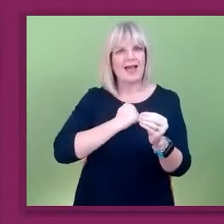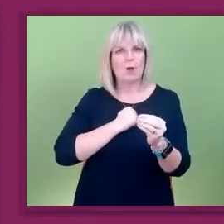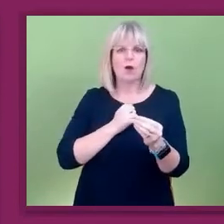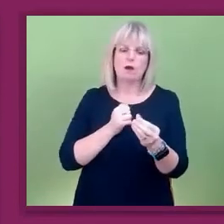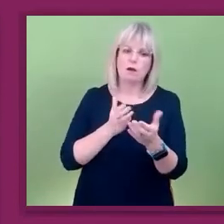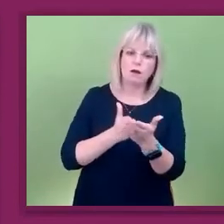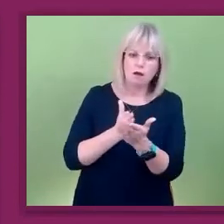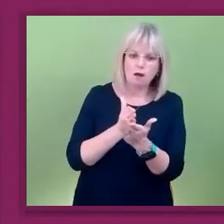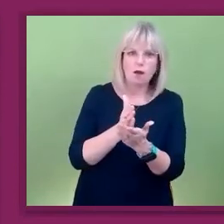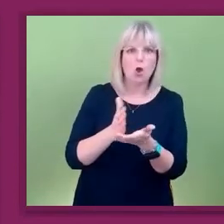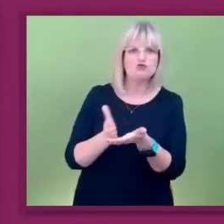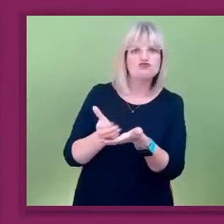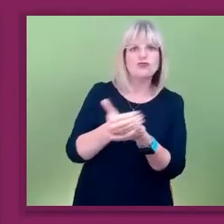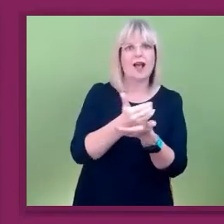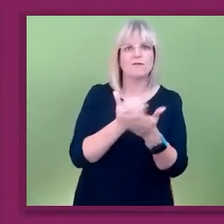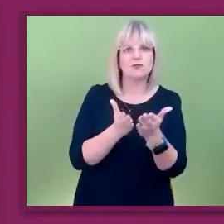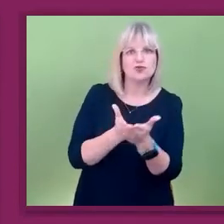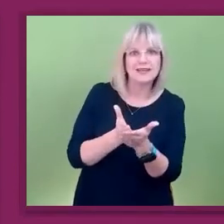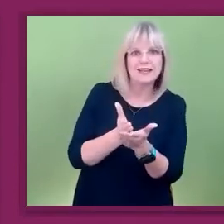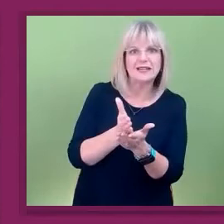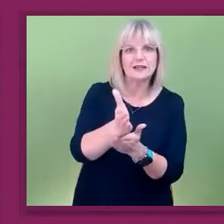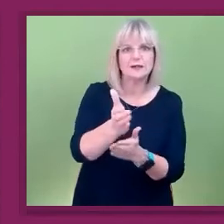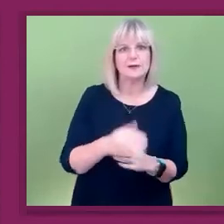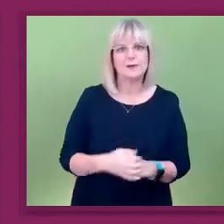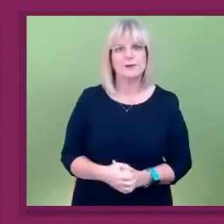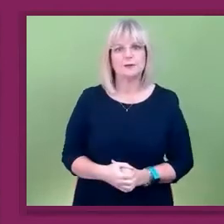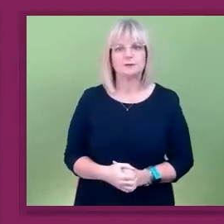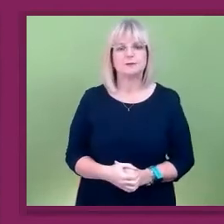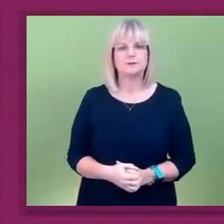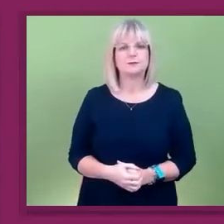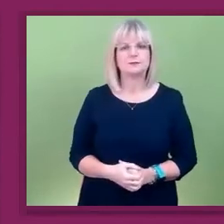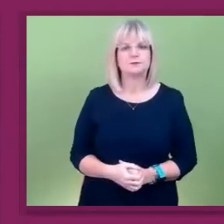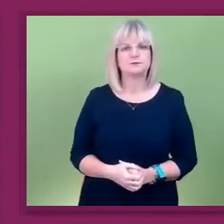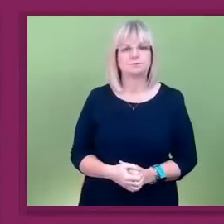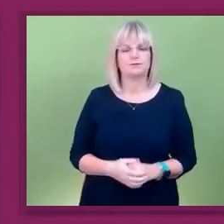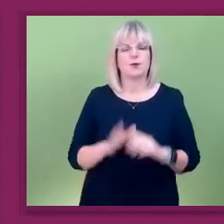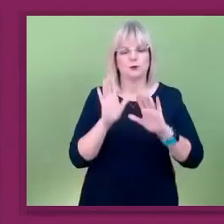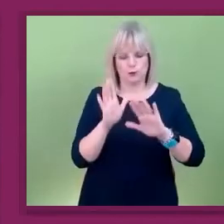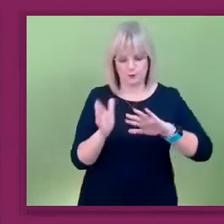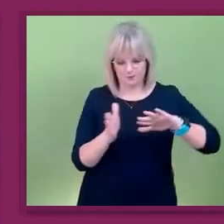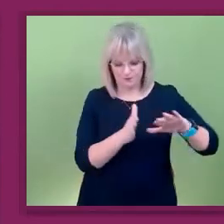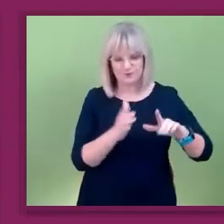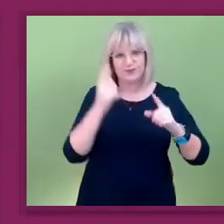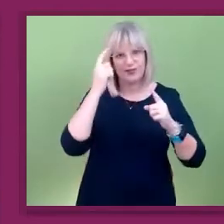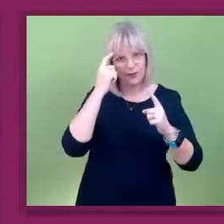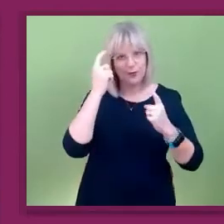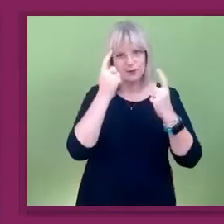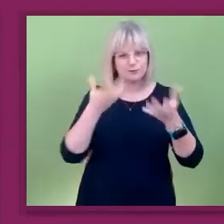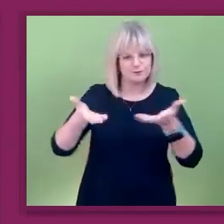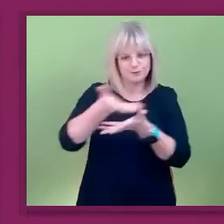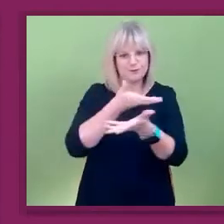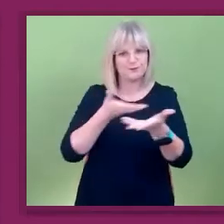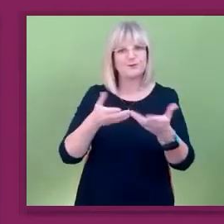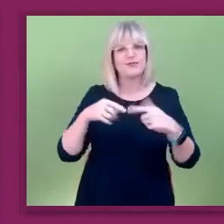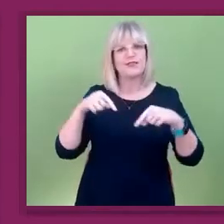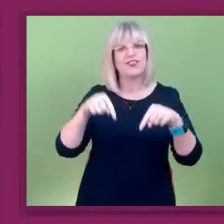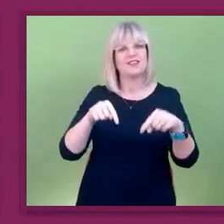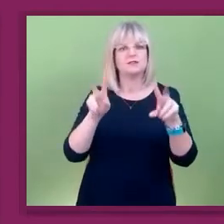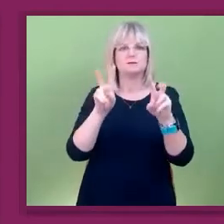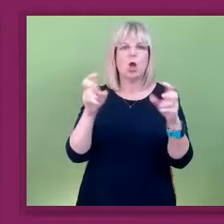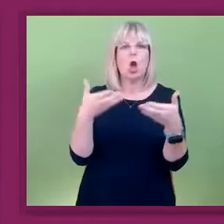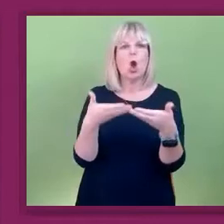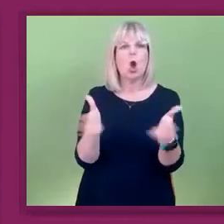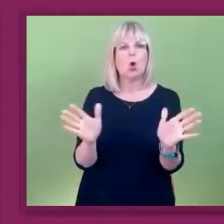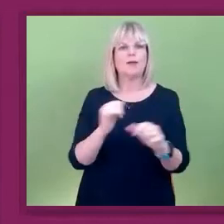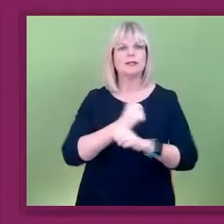crisis. So to the discussion at hand. This is an open space conference. We want it to